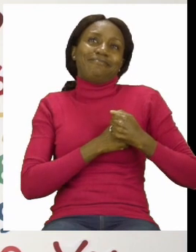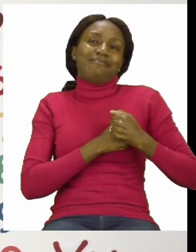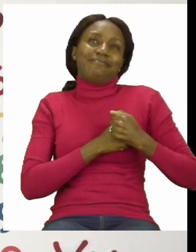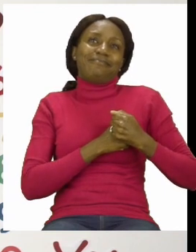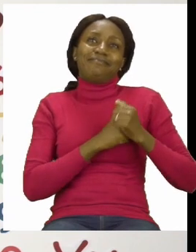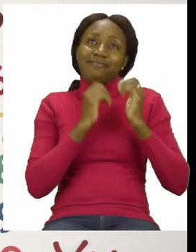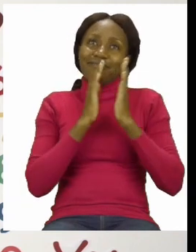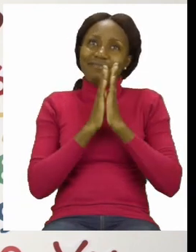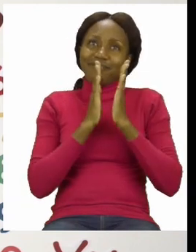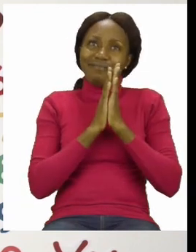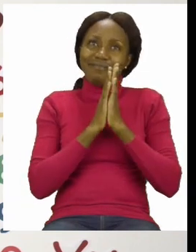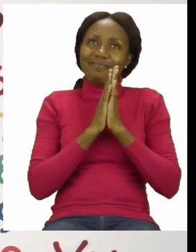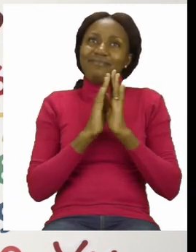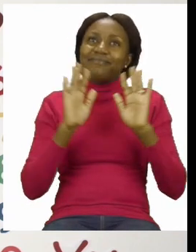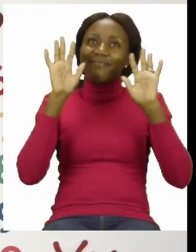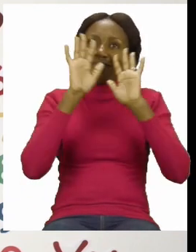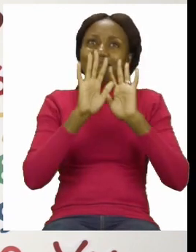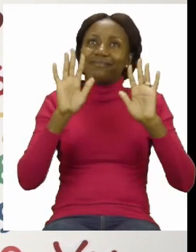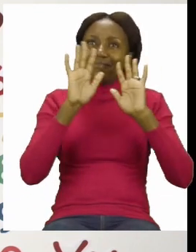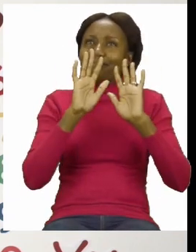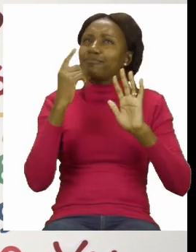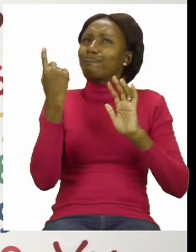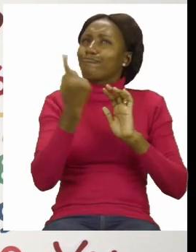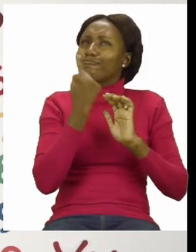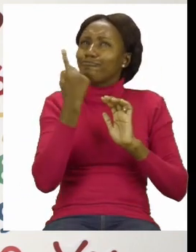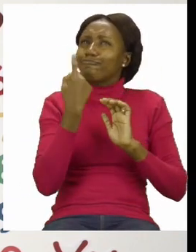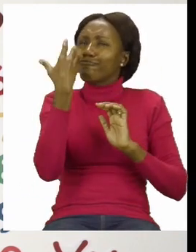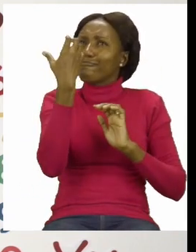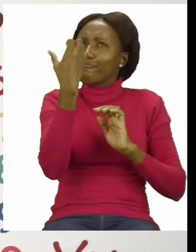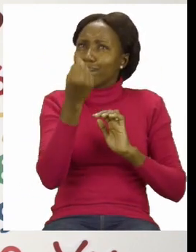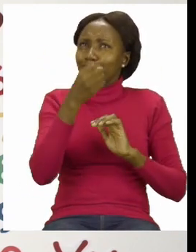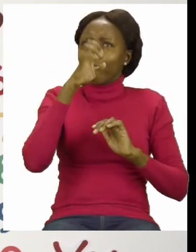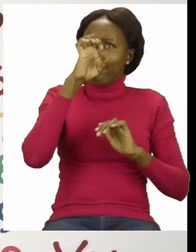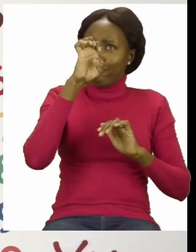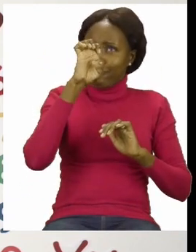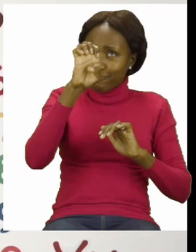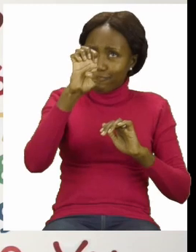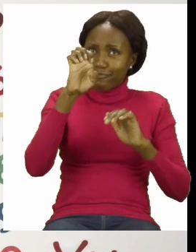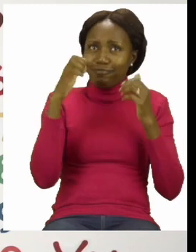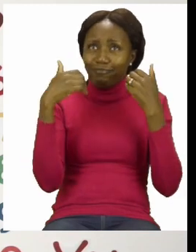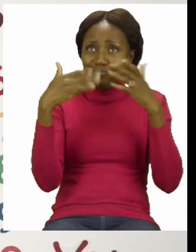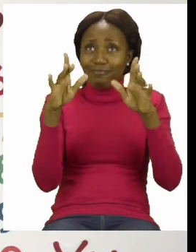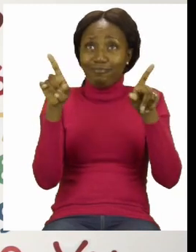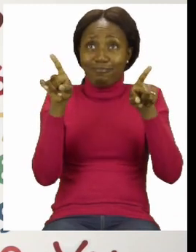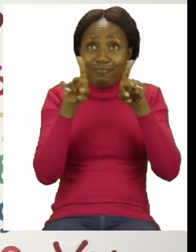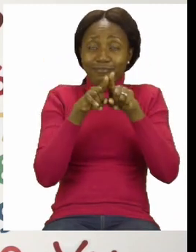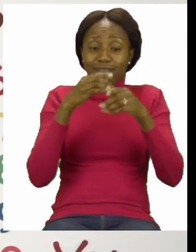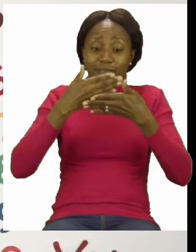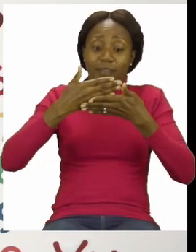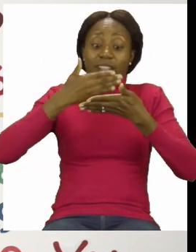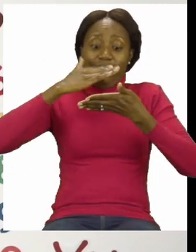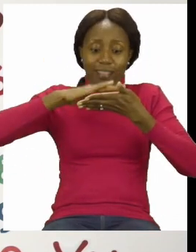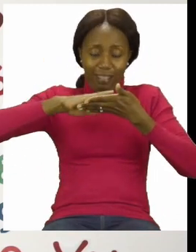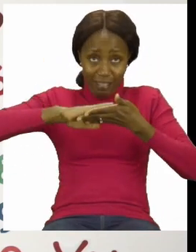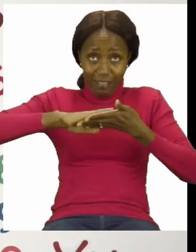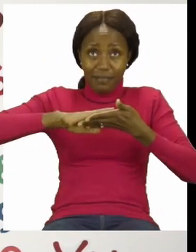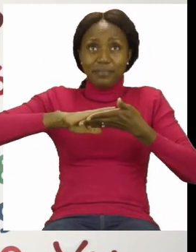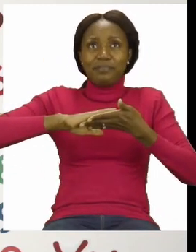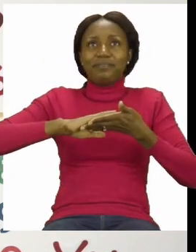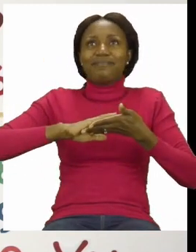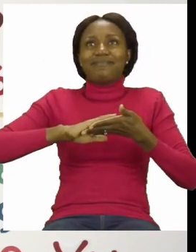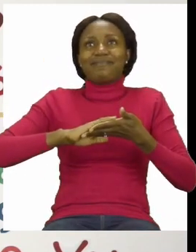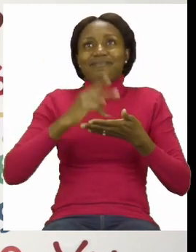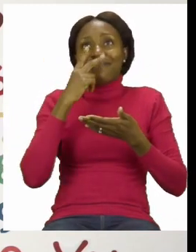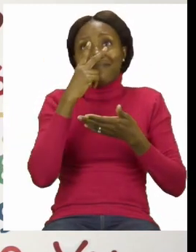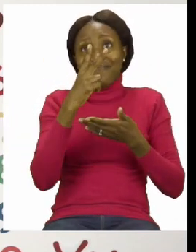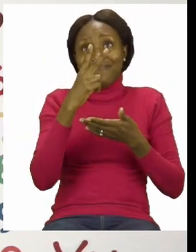please only color the things that have A to start with, like envelope. I will see you soon when